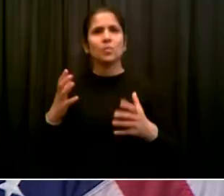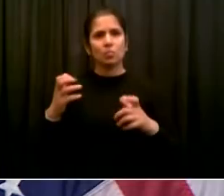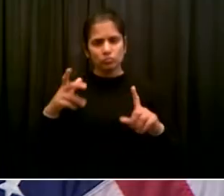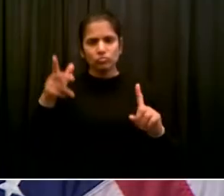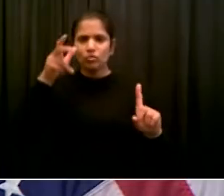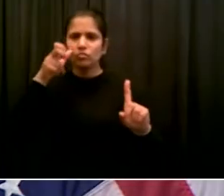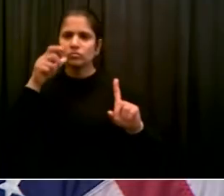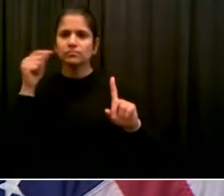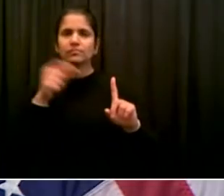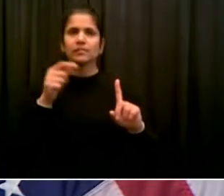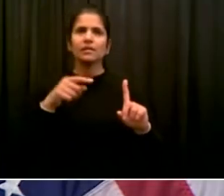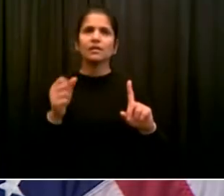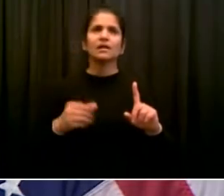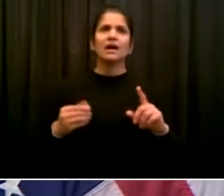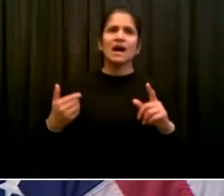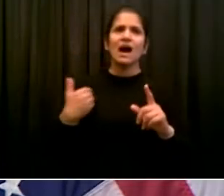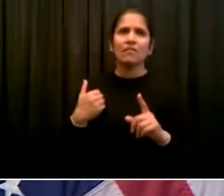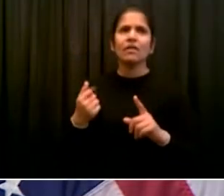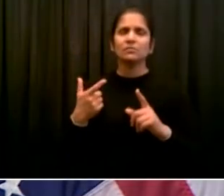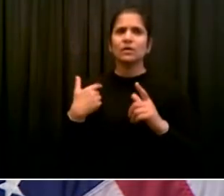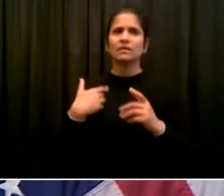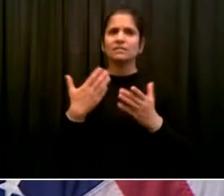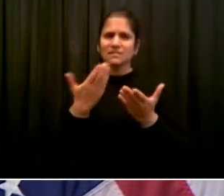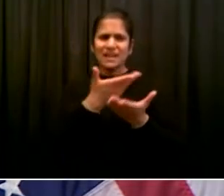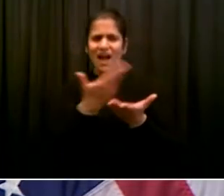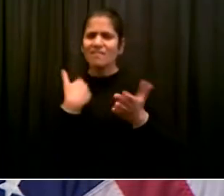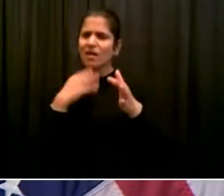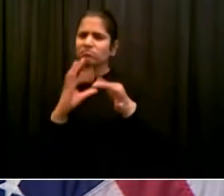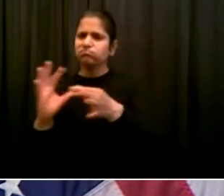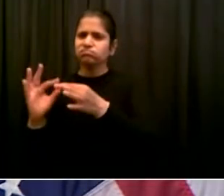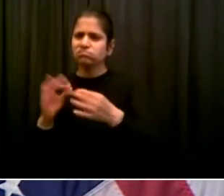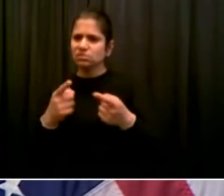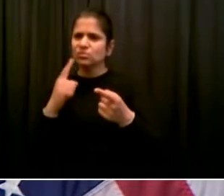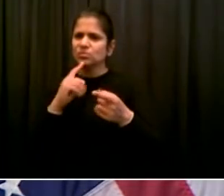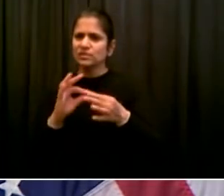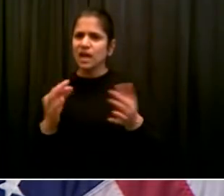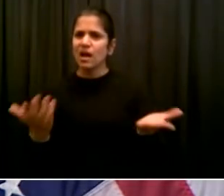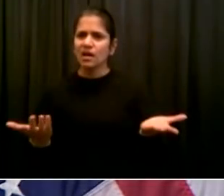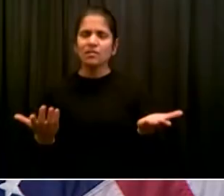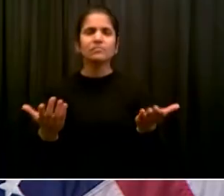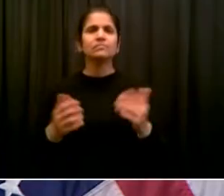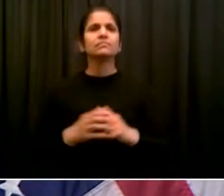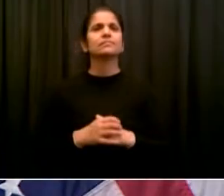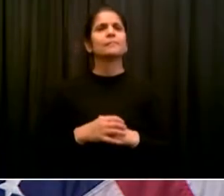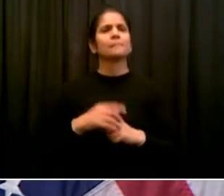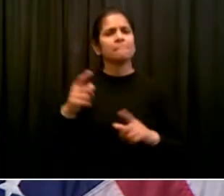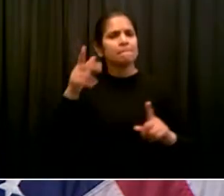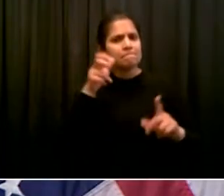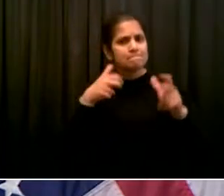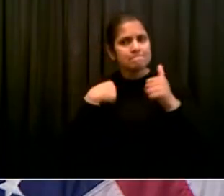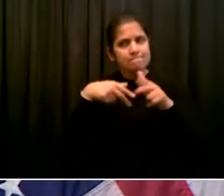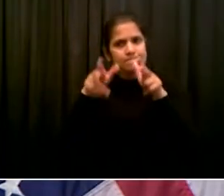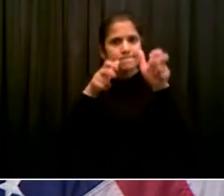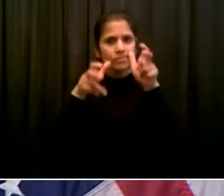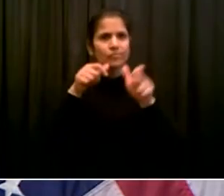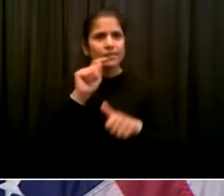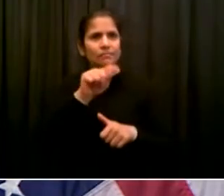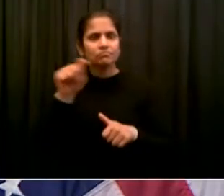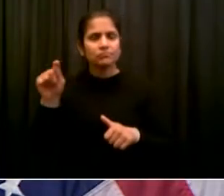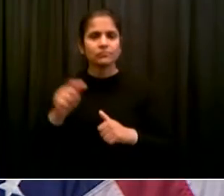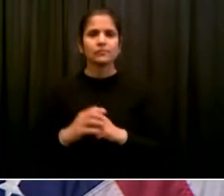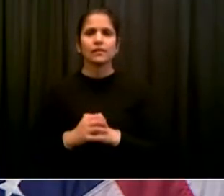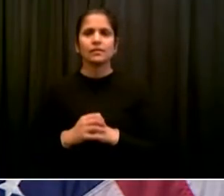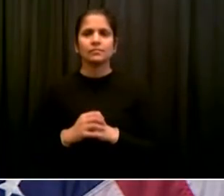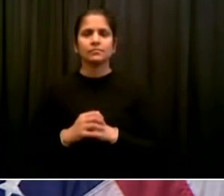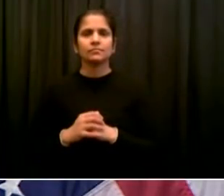say, and we listened. We went out to them. We had people joining via Facebook, and then we